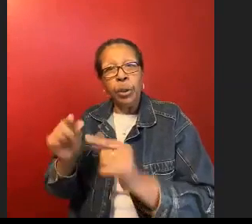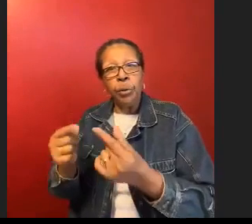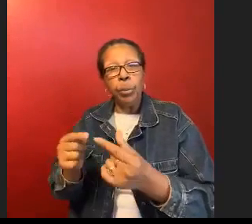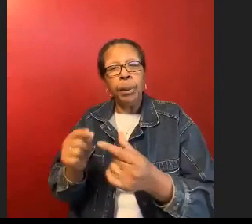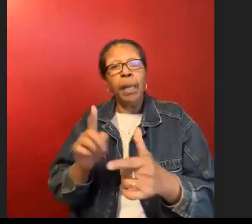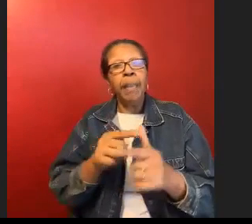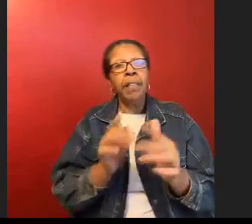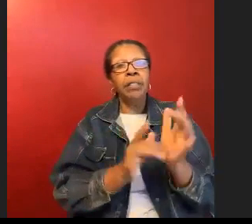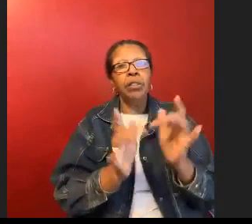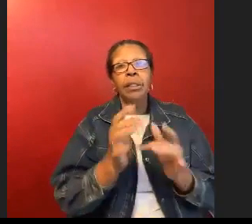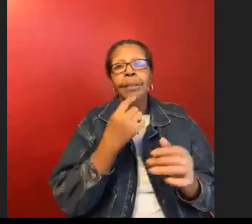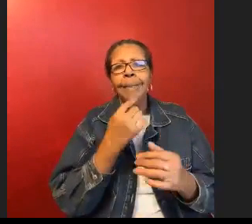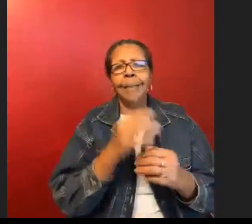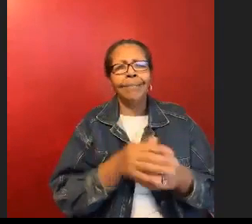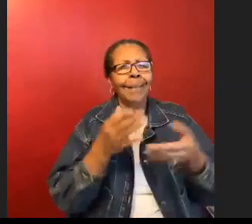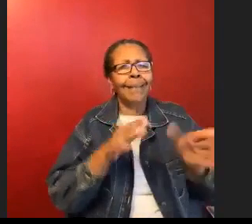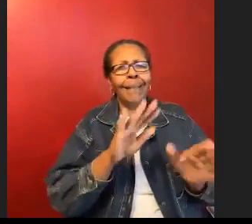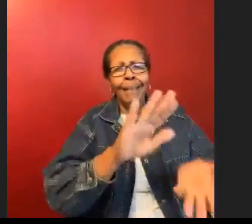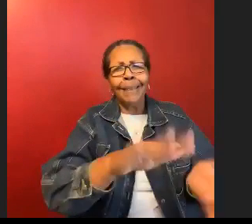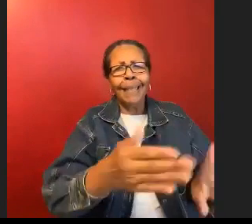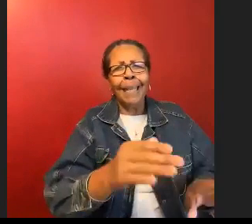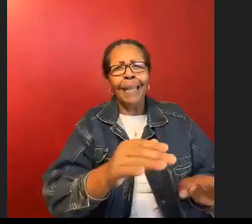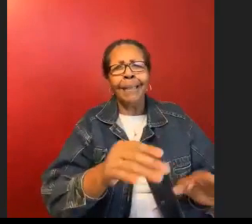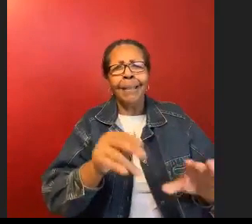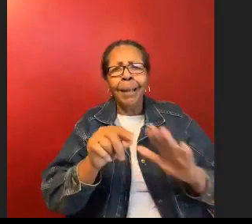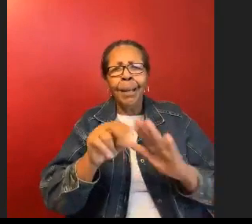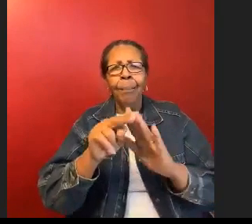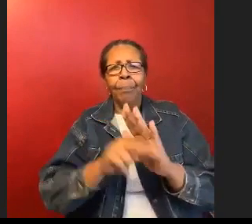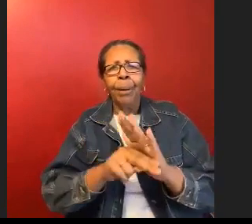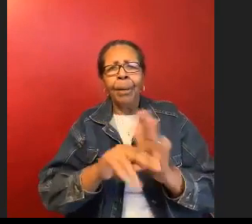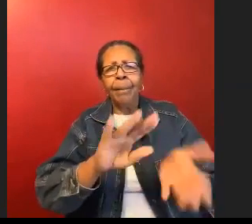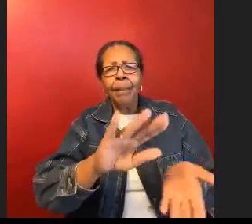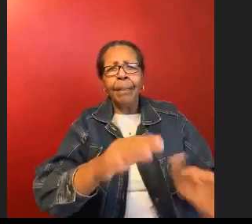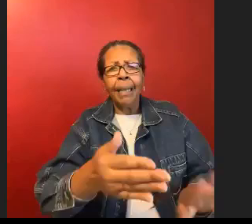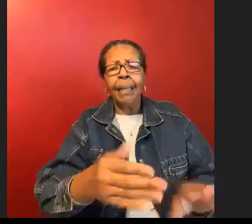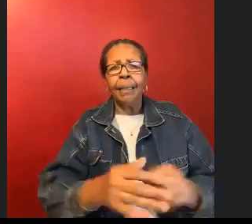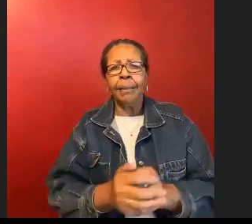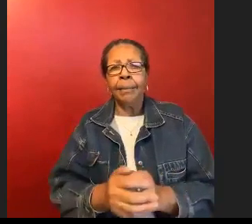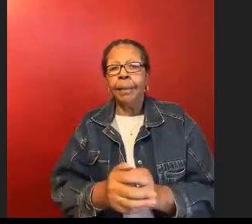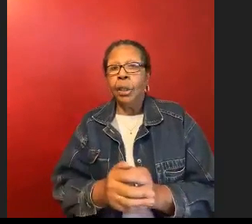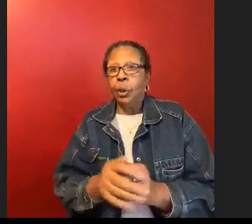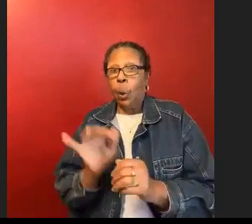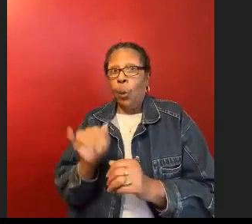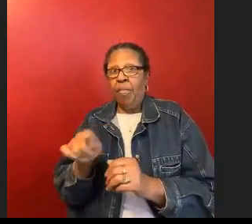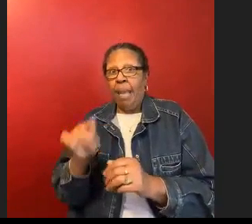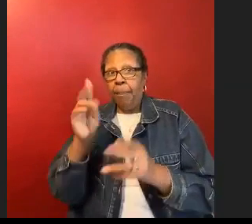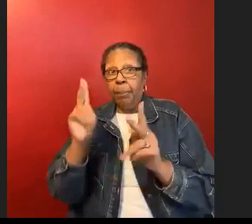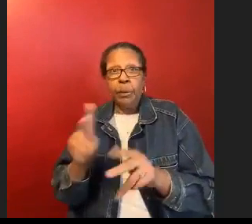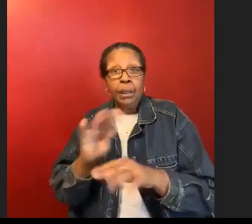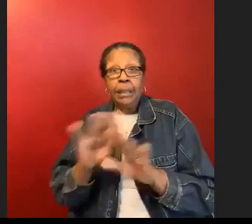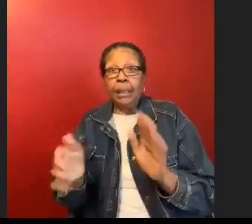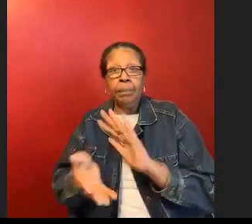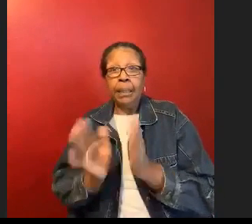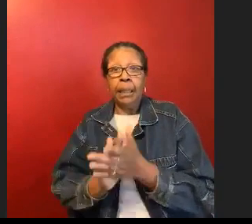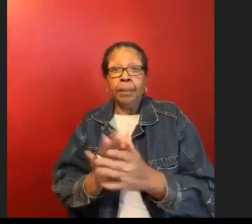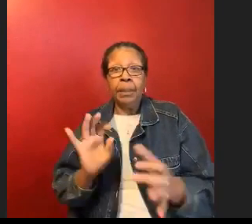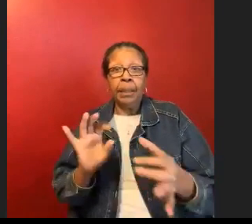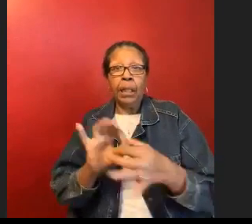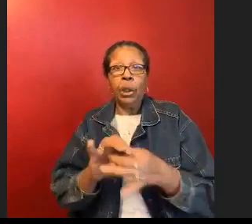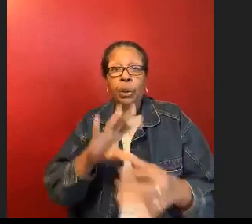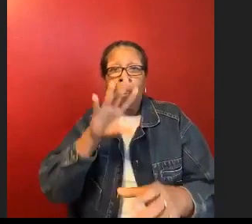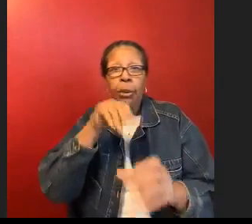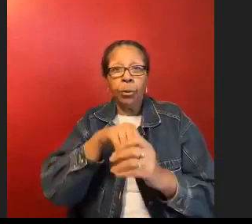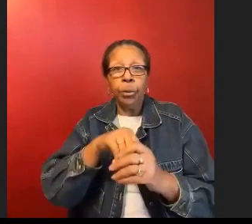a part of this group. There were others who were not a part of this group because their commitment was not